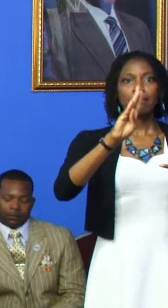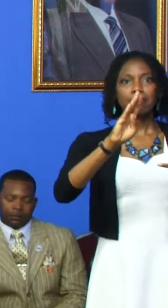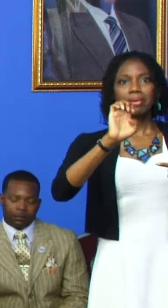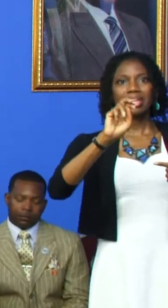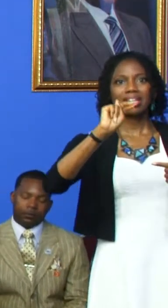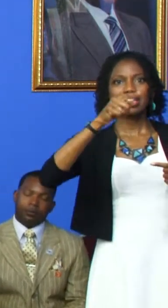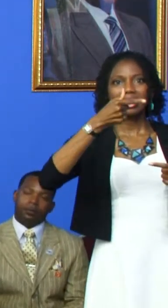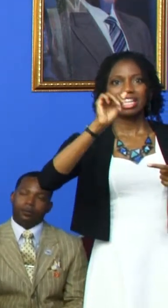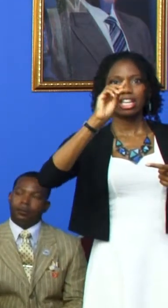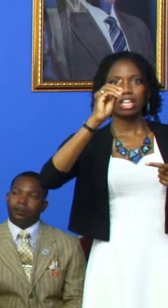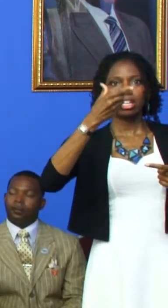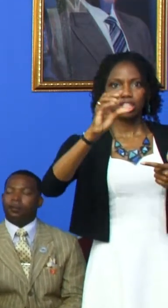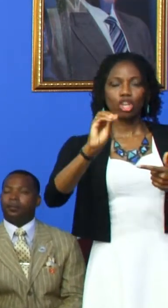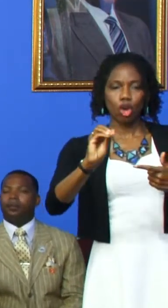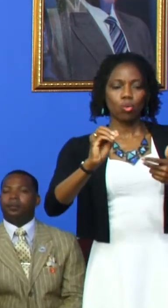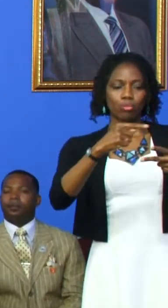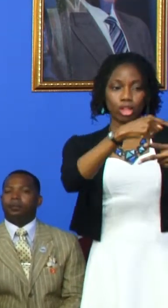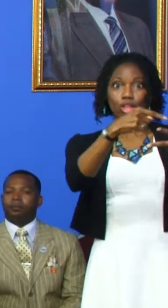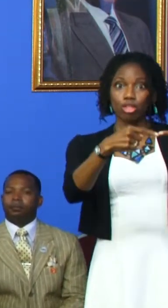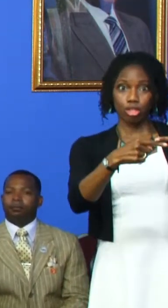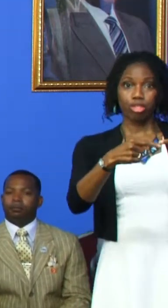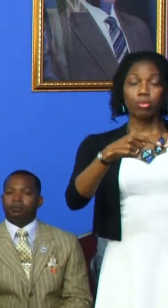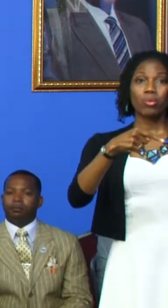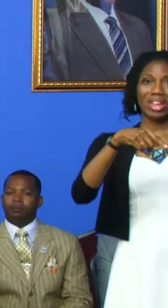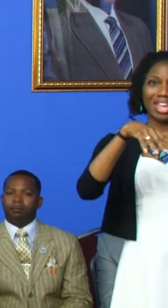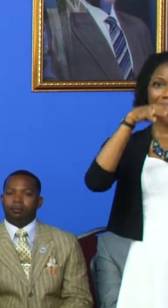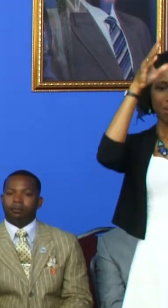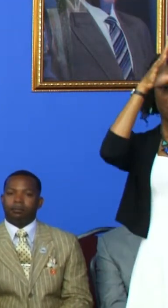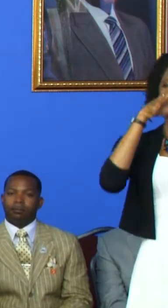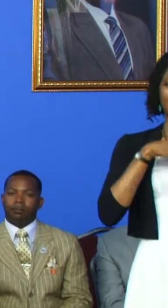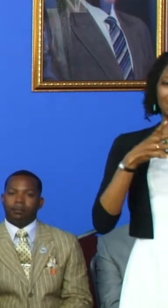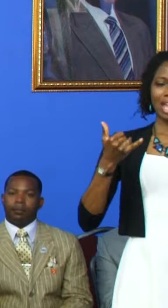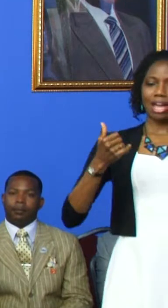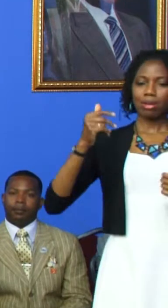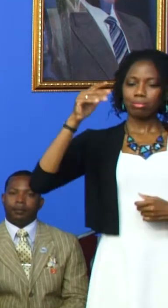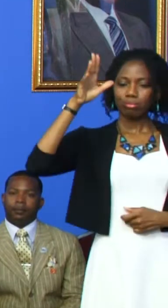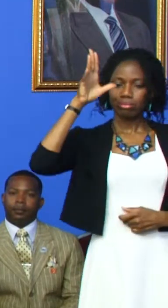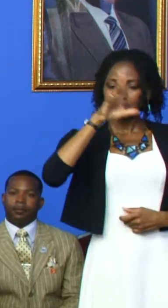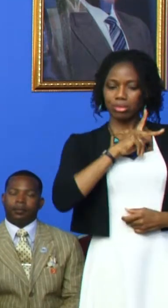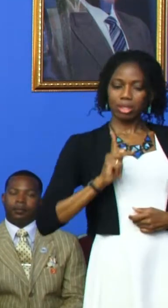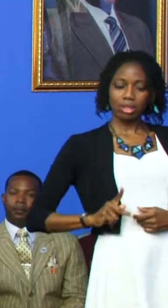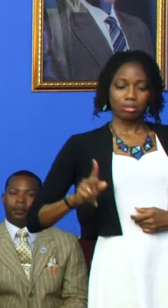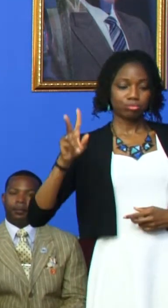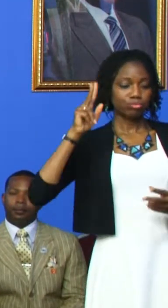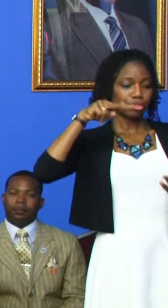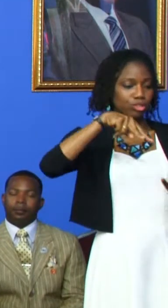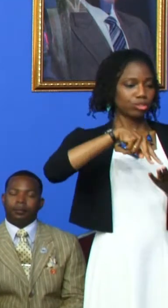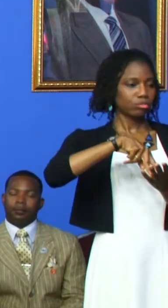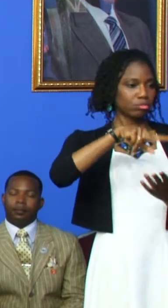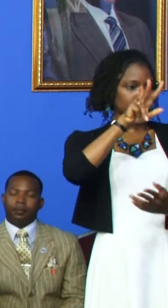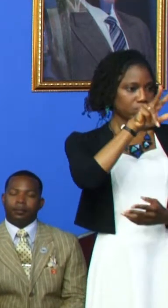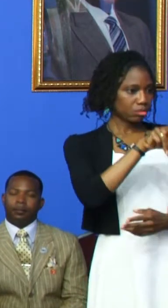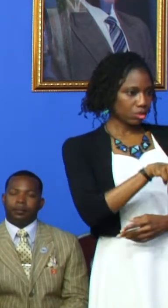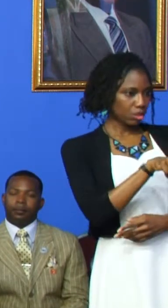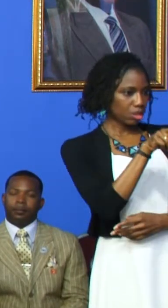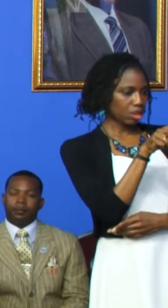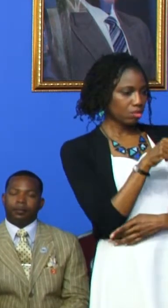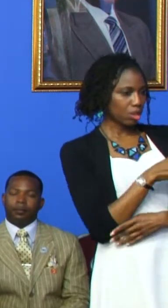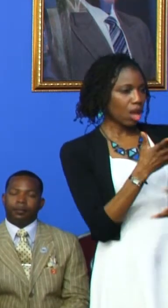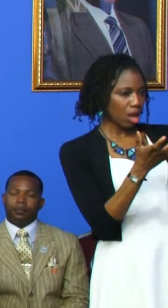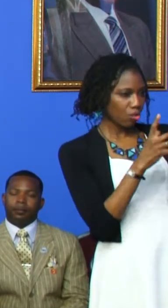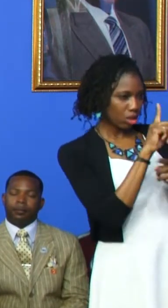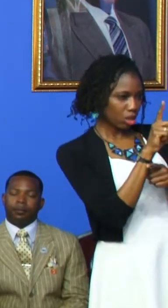And he stood and looked at them and said, I'm going to ask y'all a